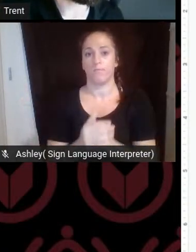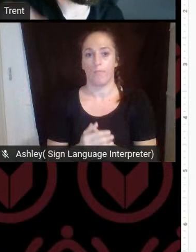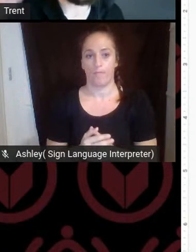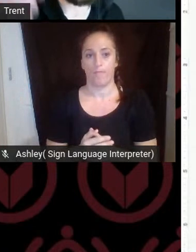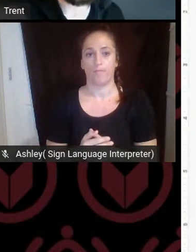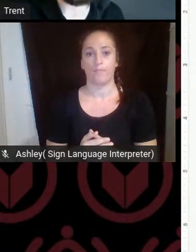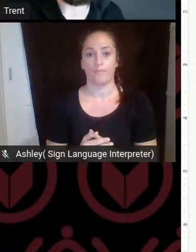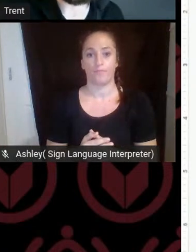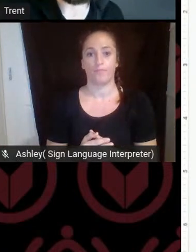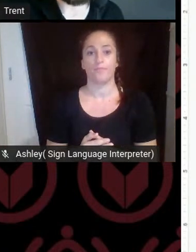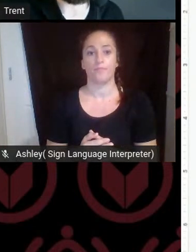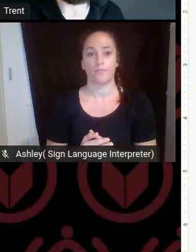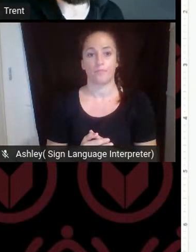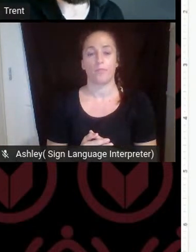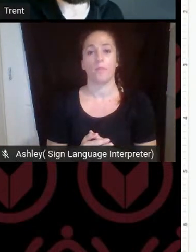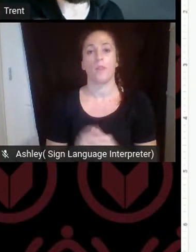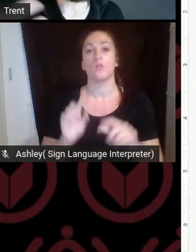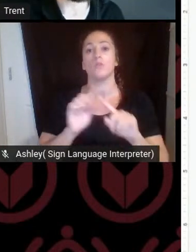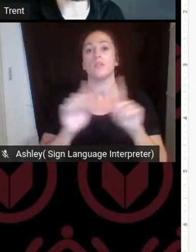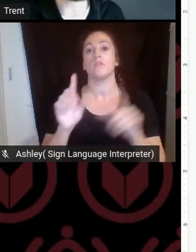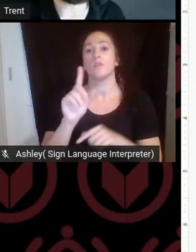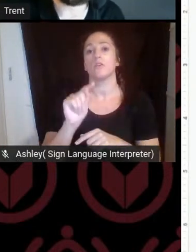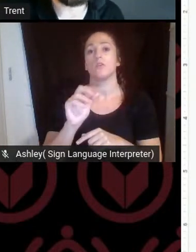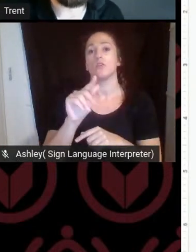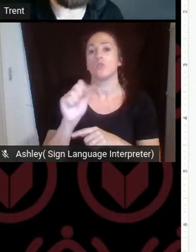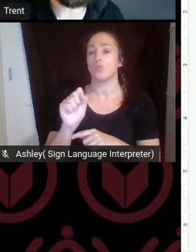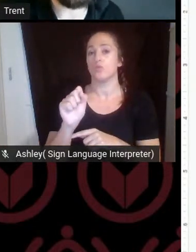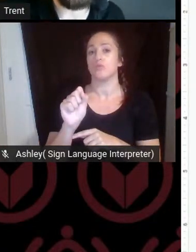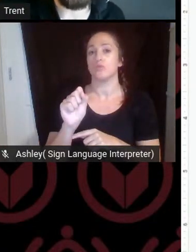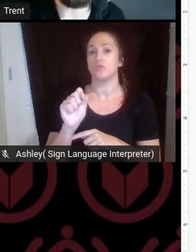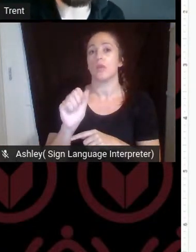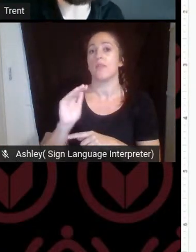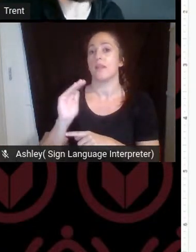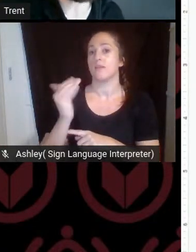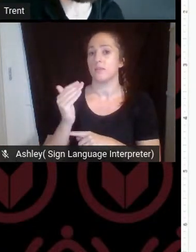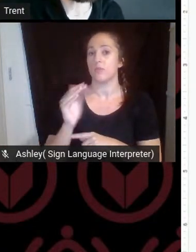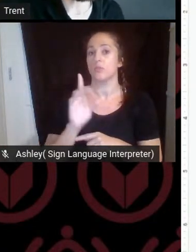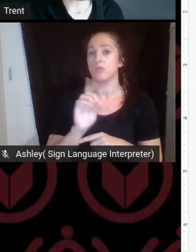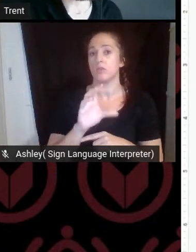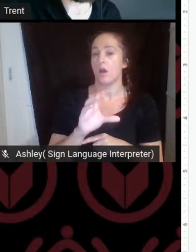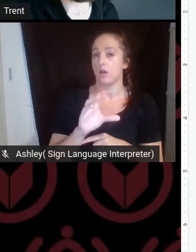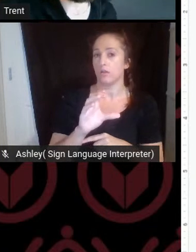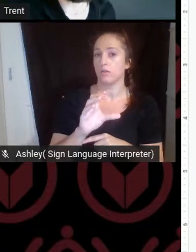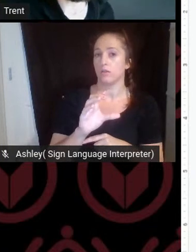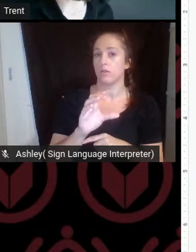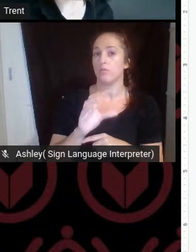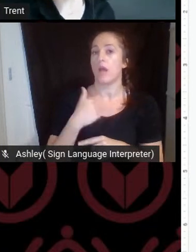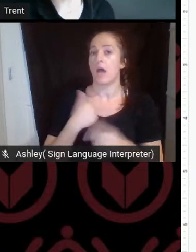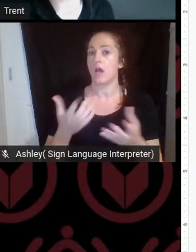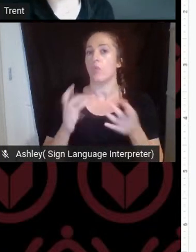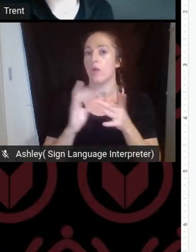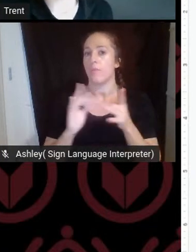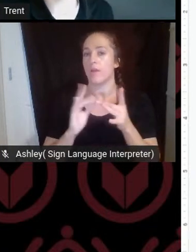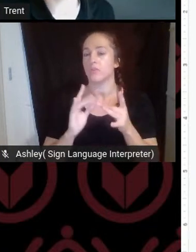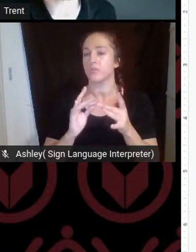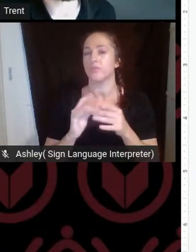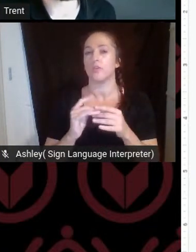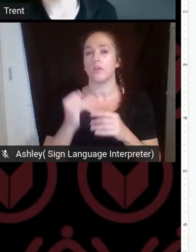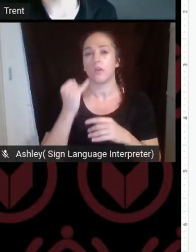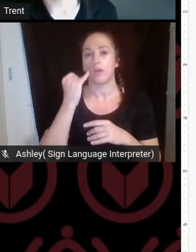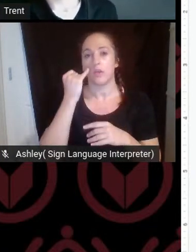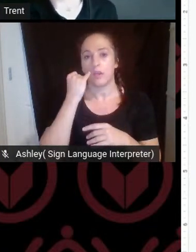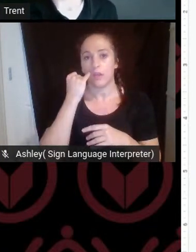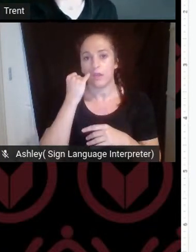of different tools that are very similar to Docs, but it's worth mentioning that if you're familiar with the Microsoft